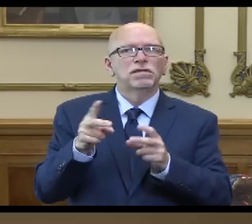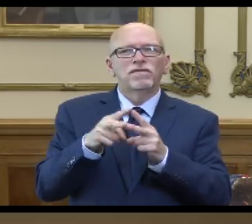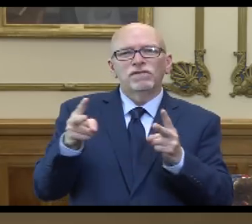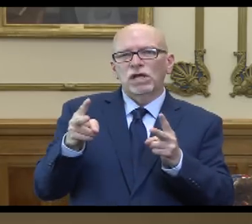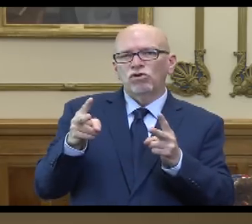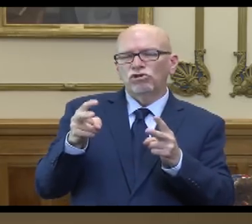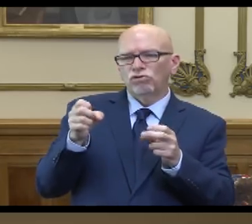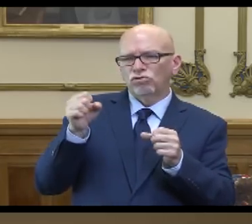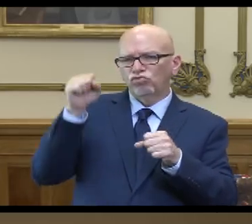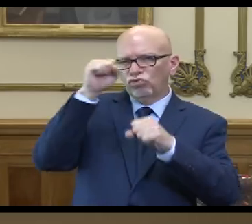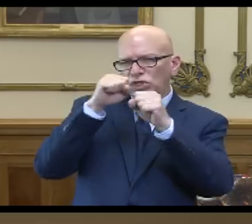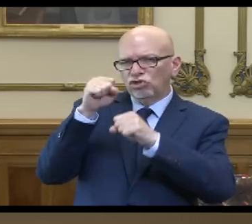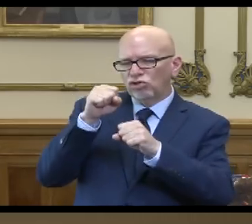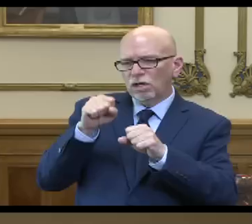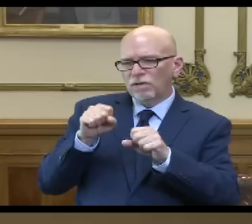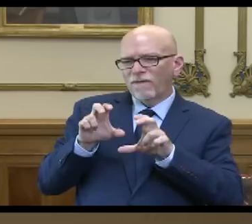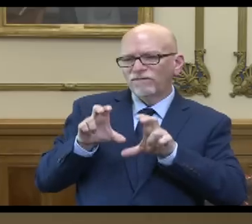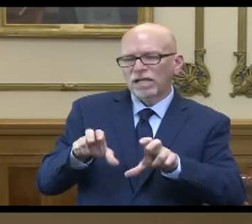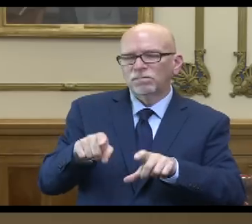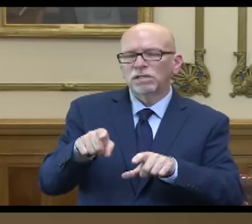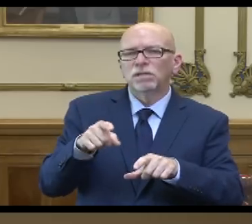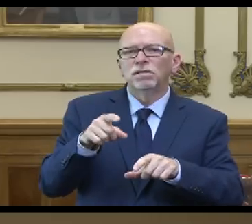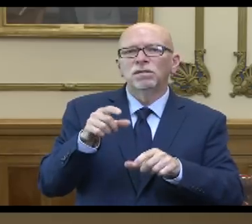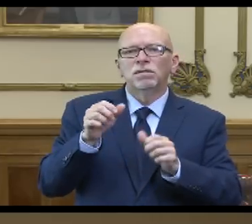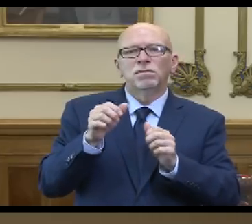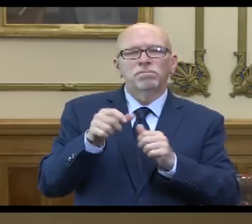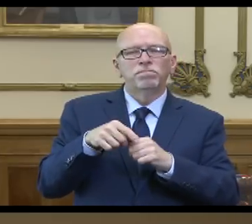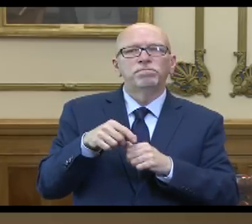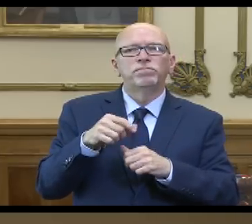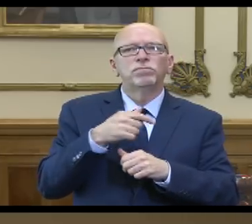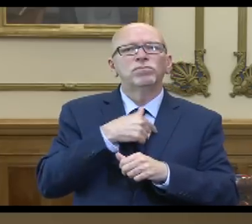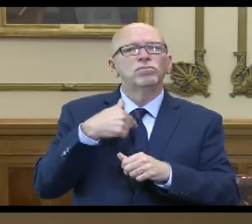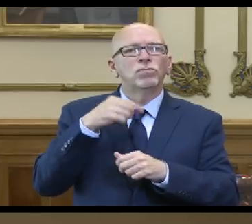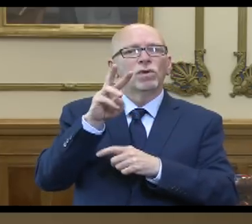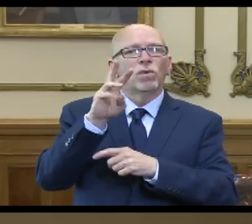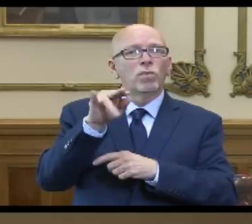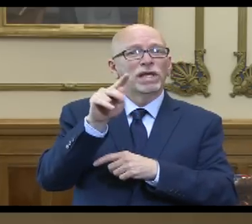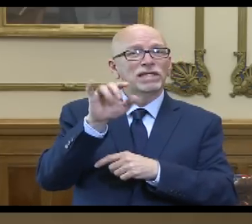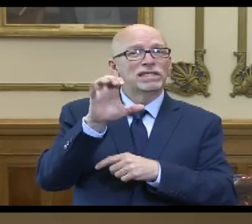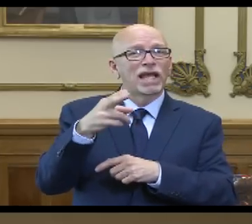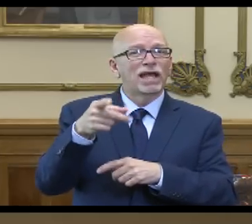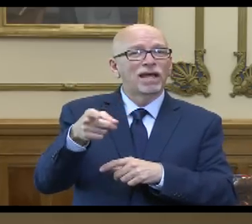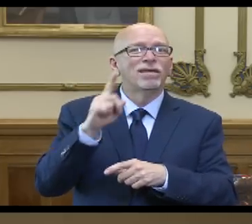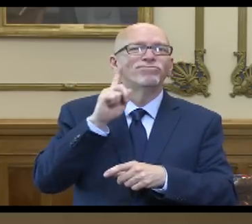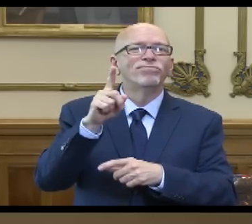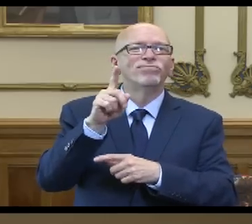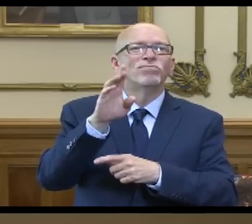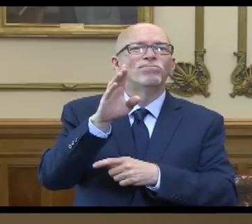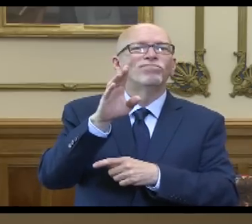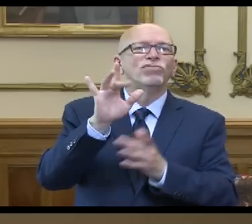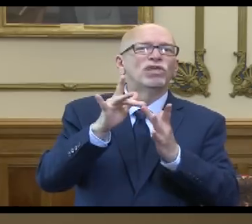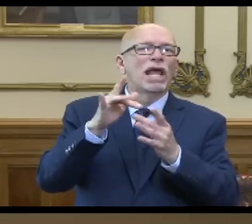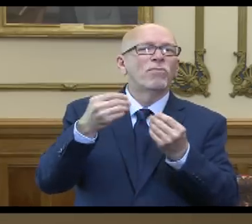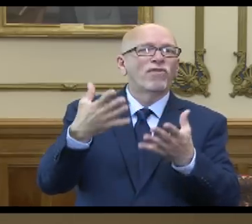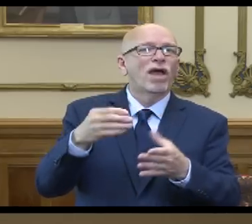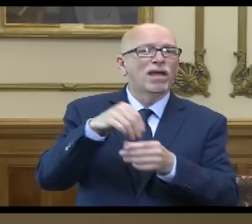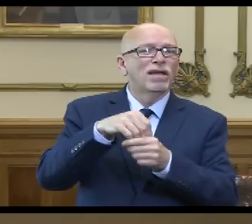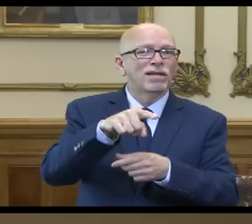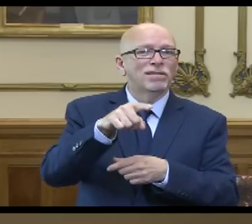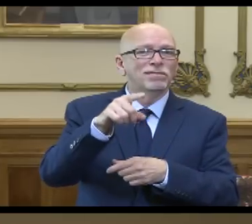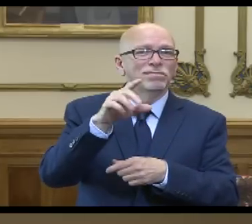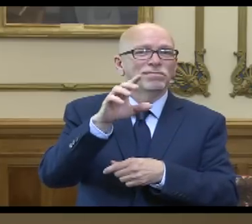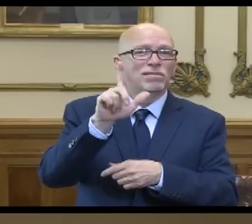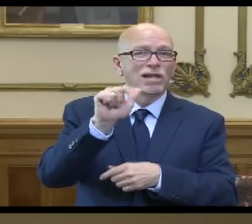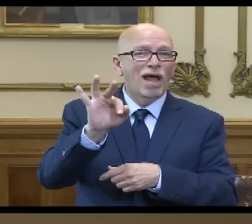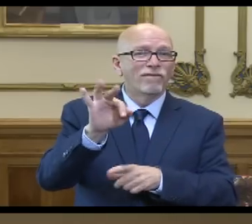strategic investment in a company called Wintech Corporation. Wintech is a boutique broadband provider in Lafayette.